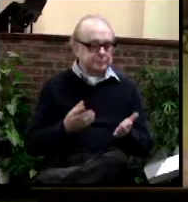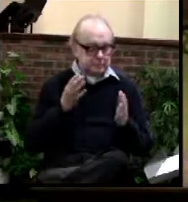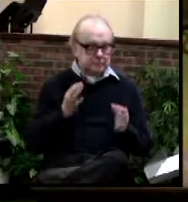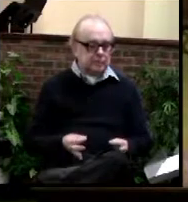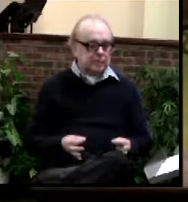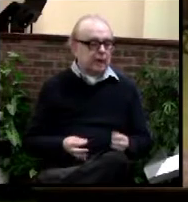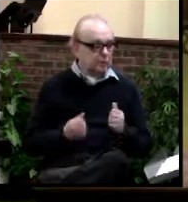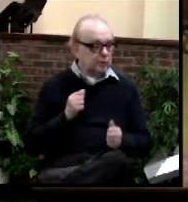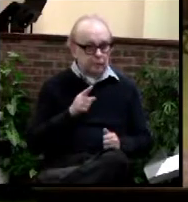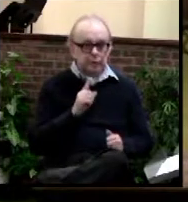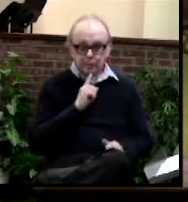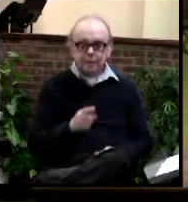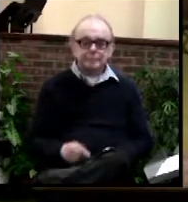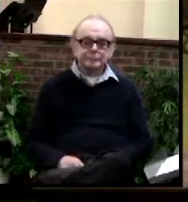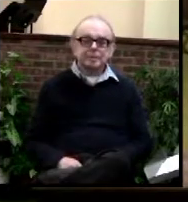are,